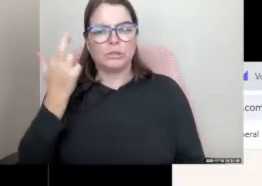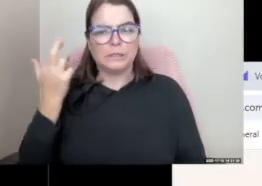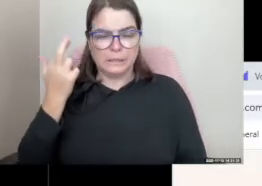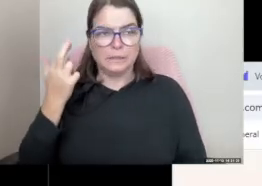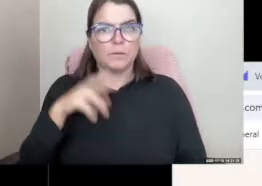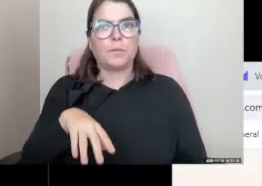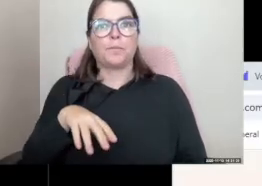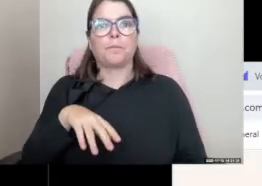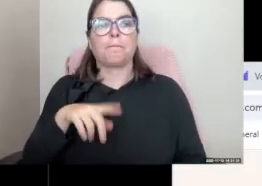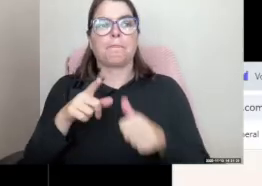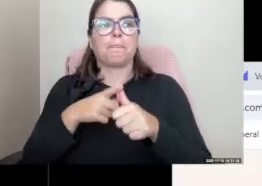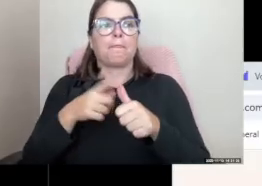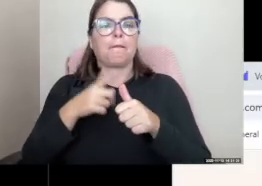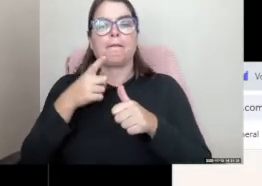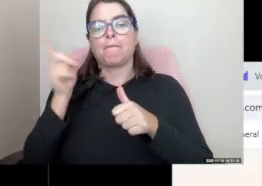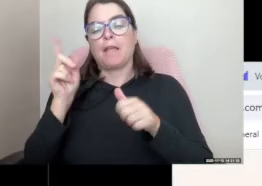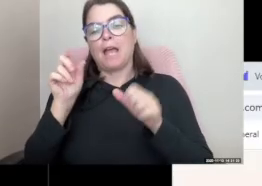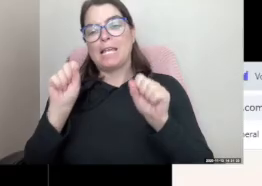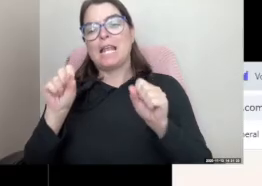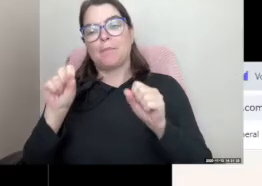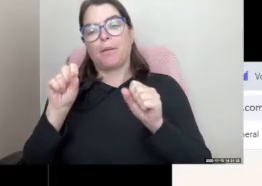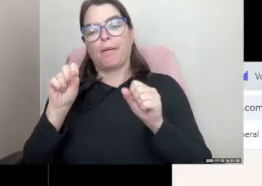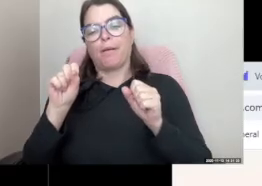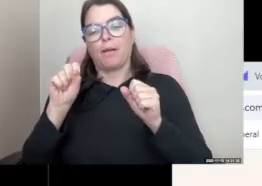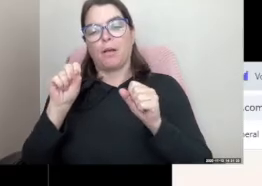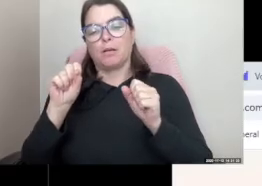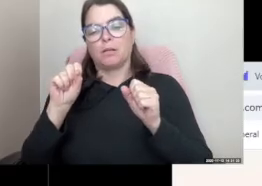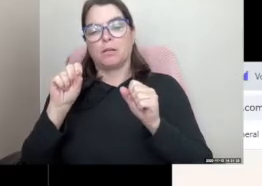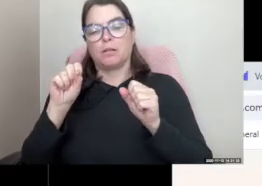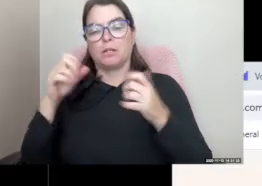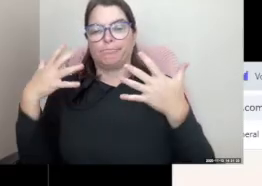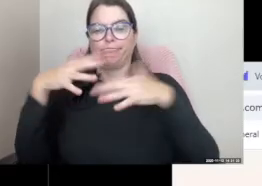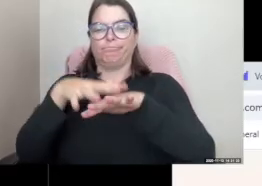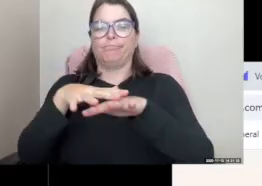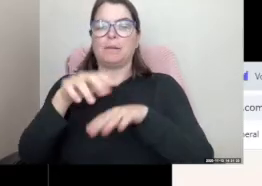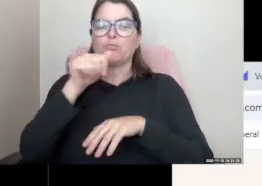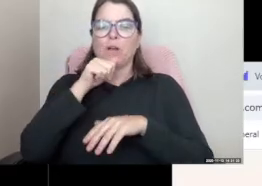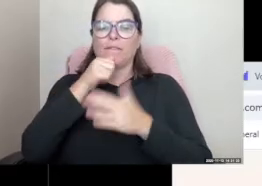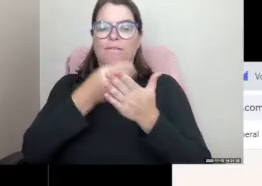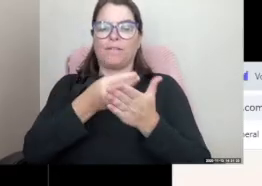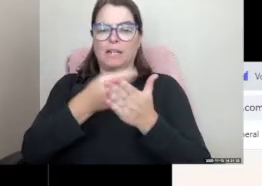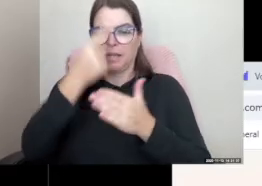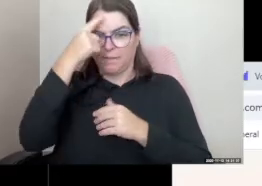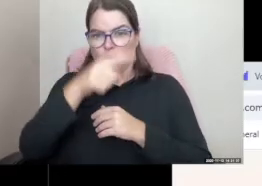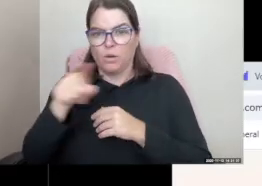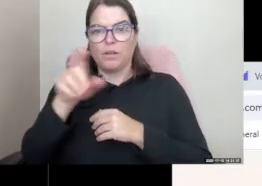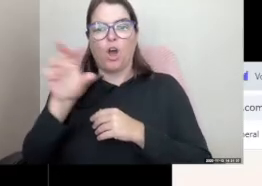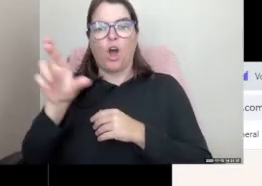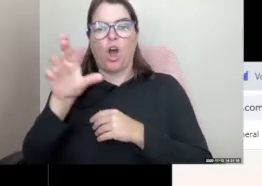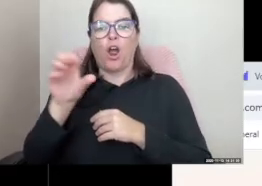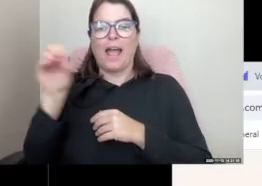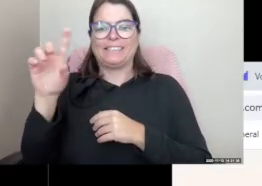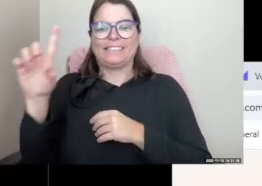But I think these SHIFT grants are a really important piece of the funding puzzle right now for technology